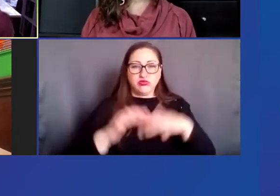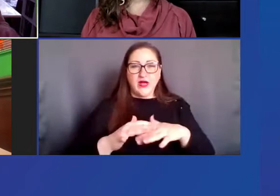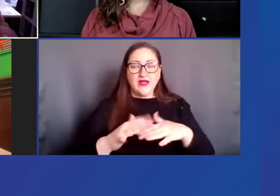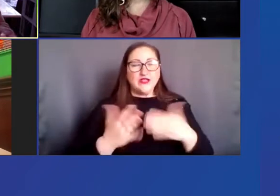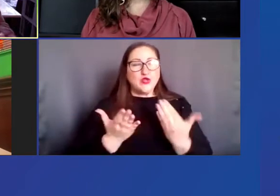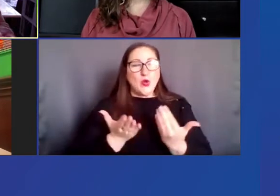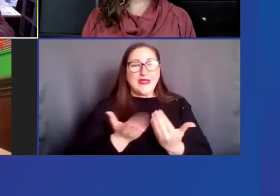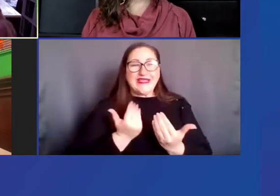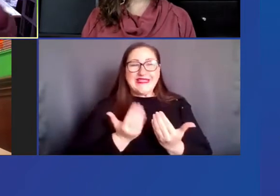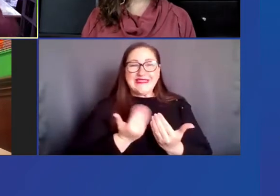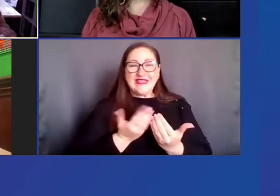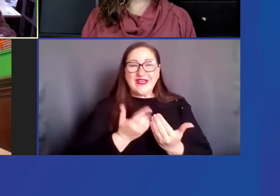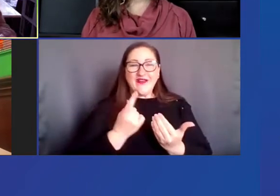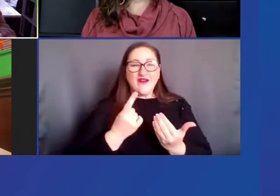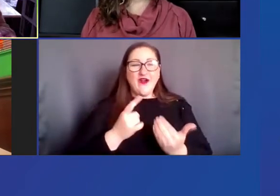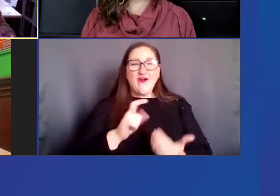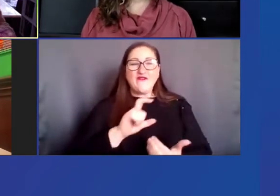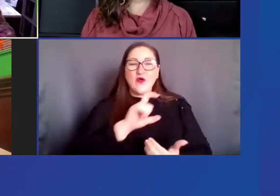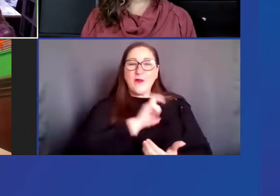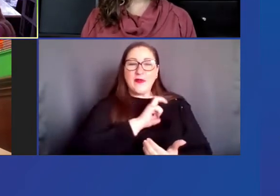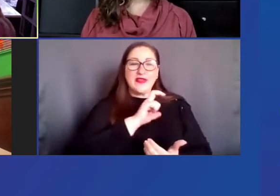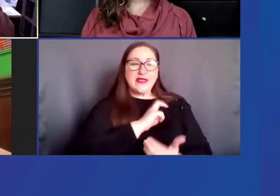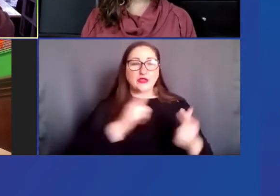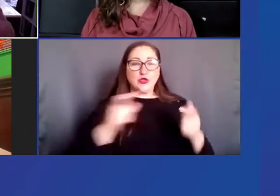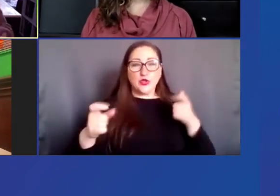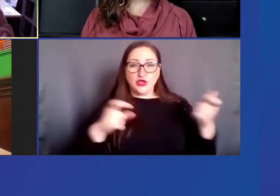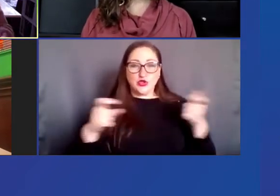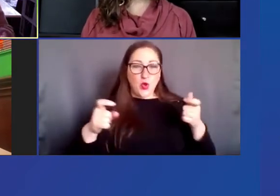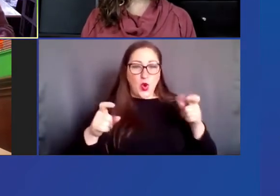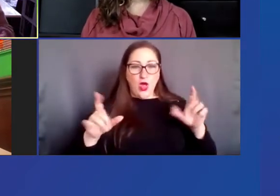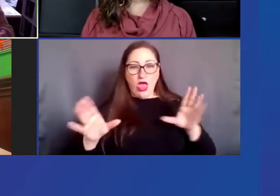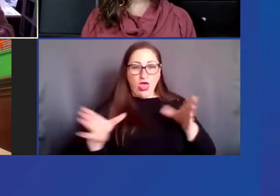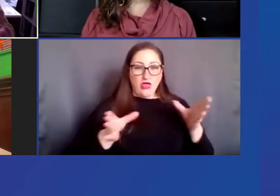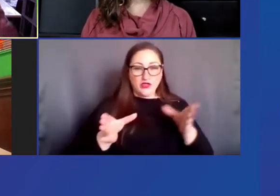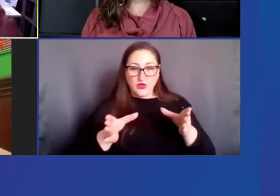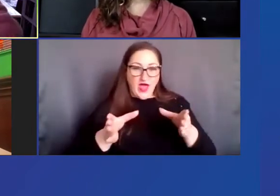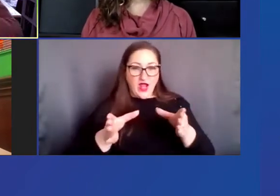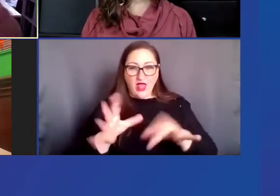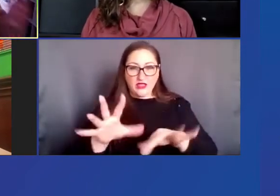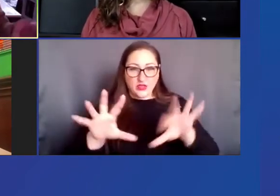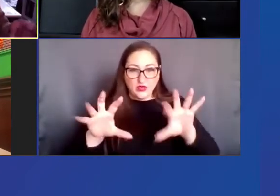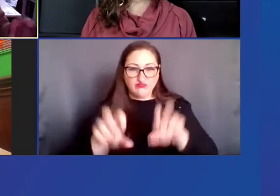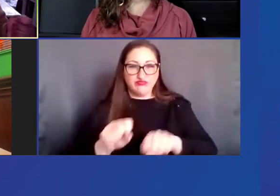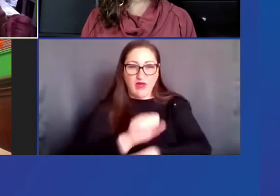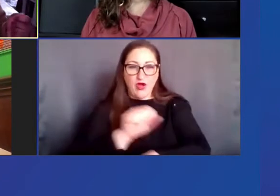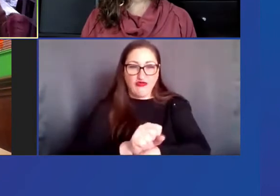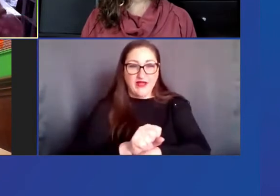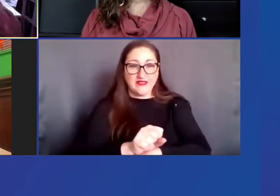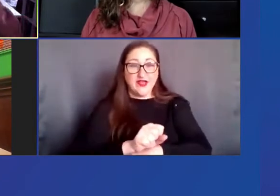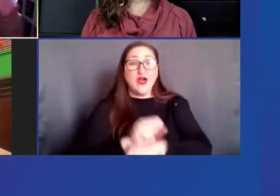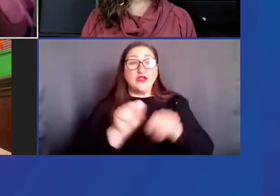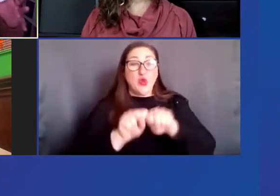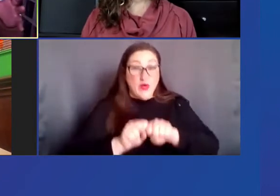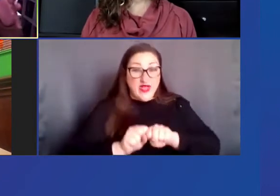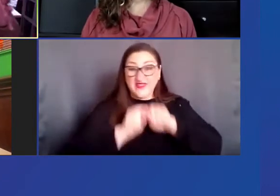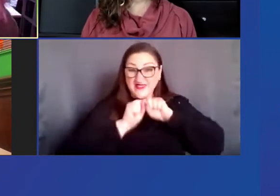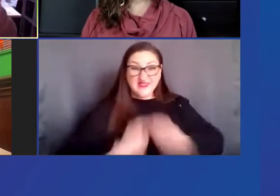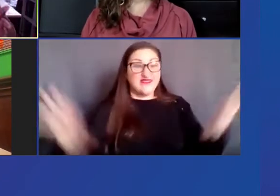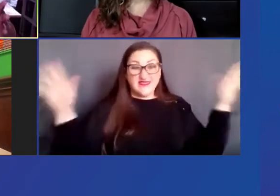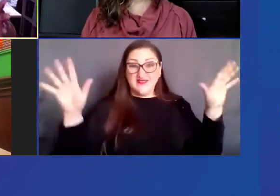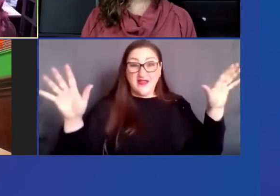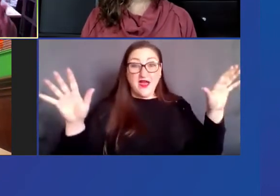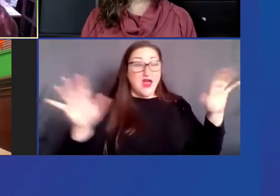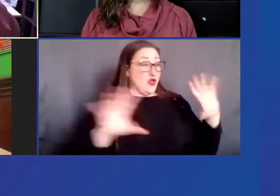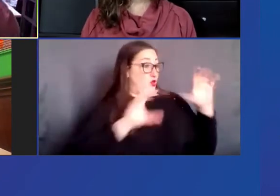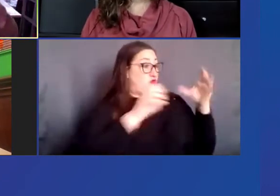control, to kettle, to arrest. What we started encouraging people to do is to decentralize it. Everyone go with your own